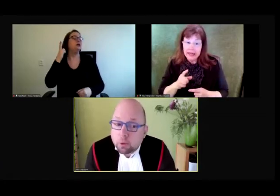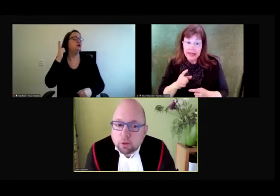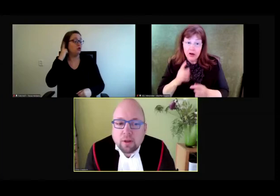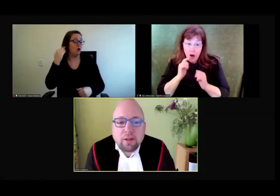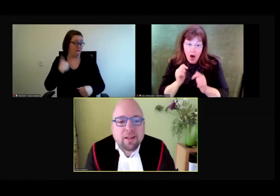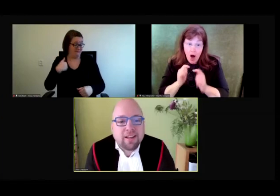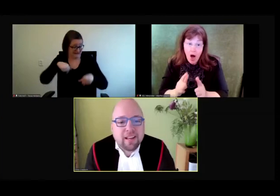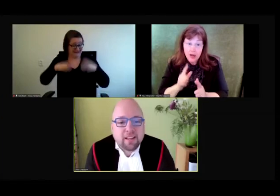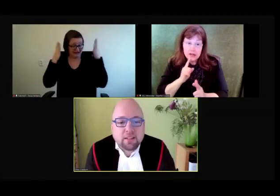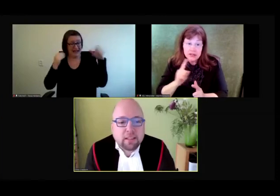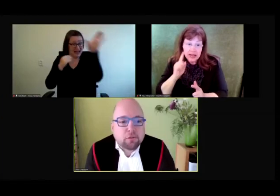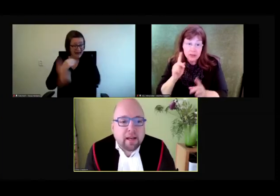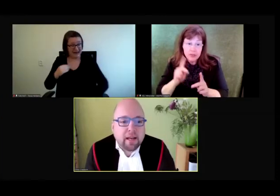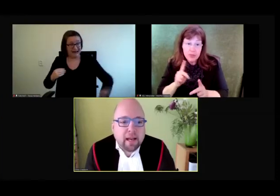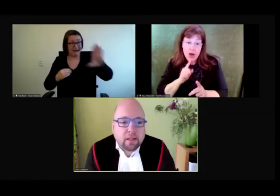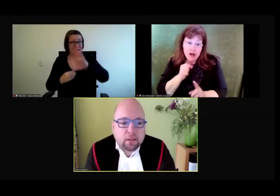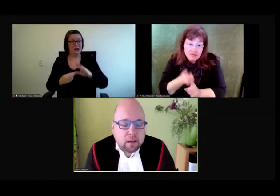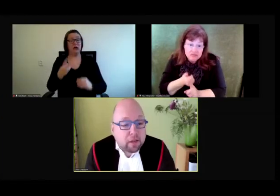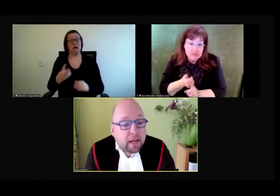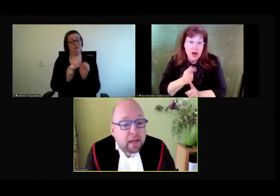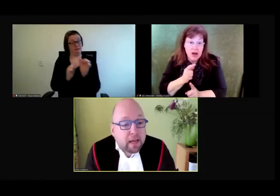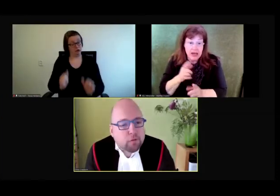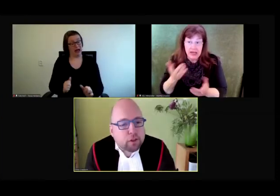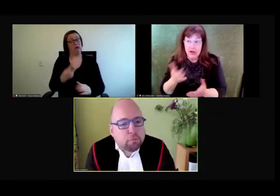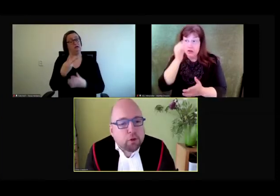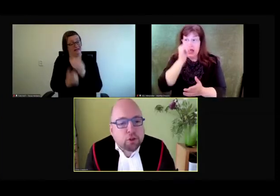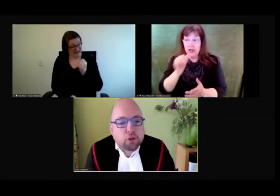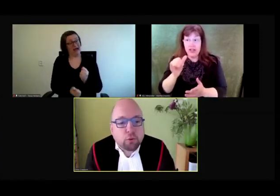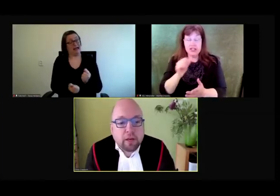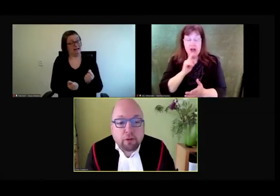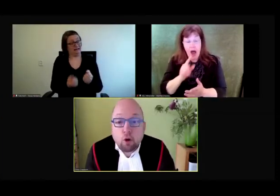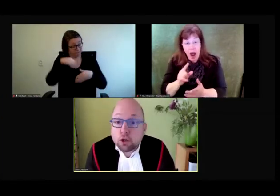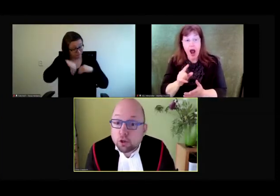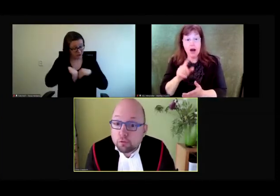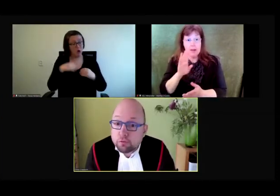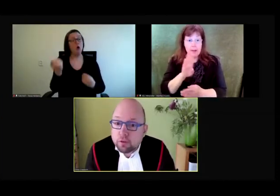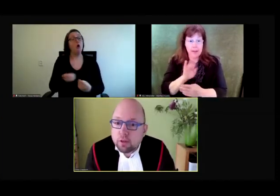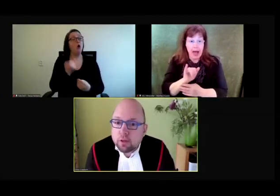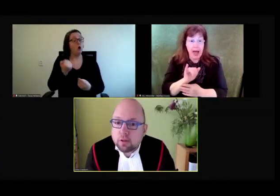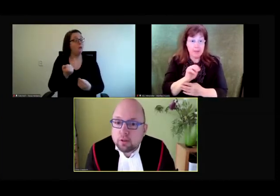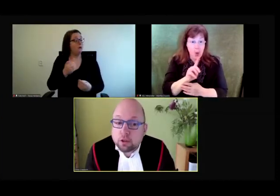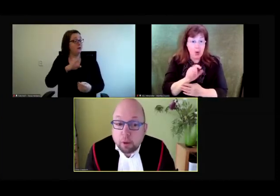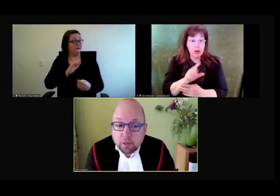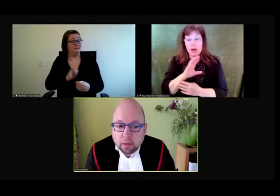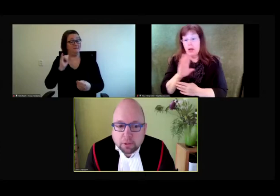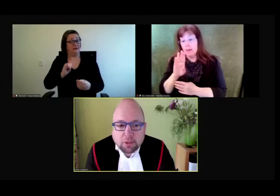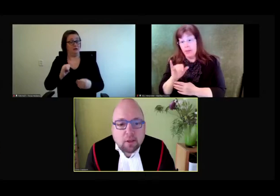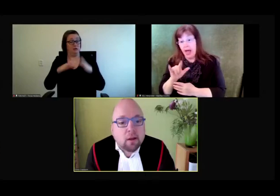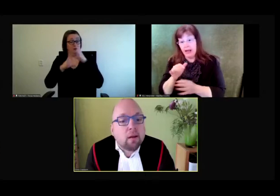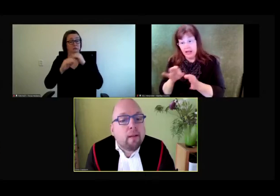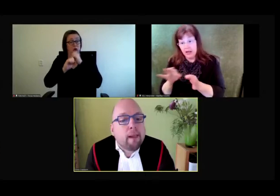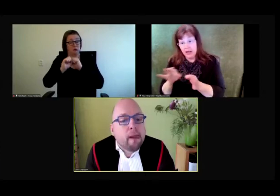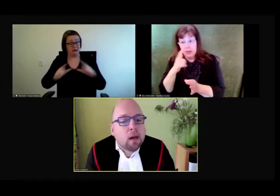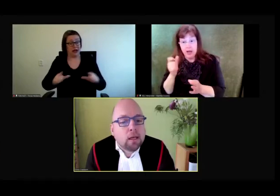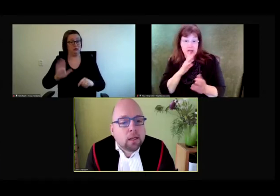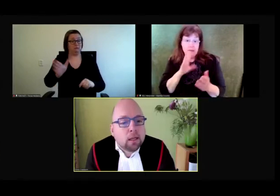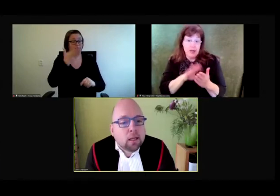bimodal bilingual in the sense of having had a lot of exposure to and having knowledge of the spoken language.